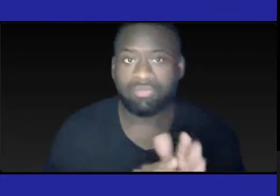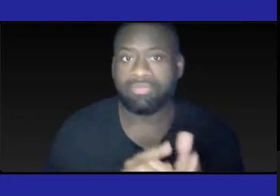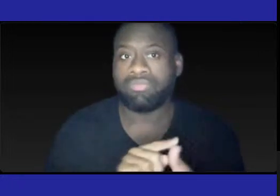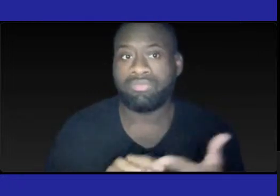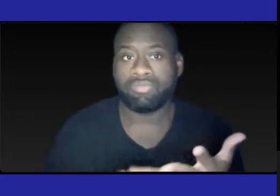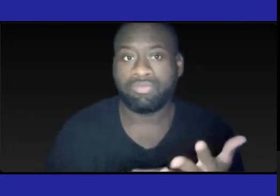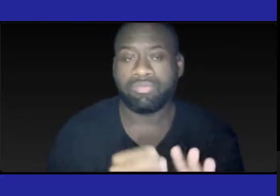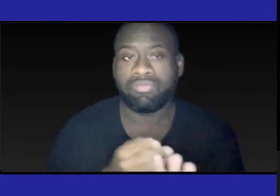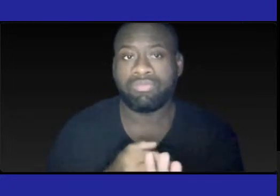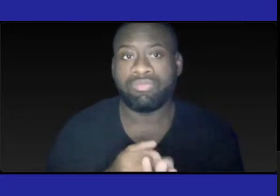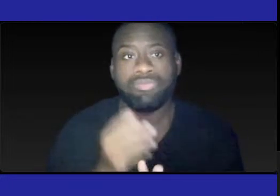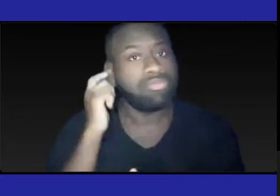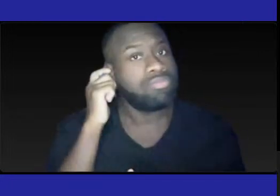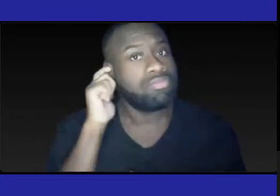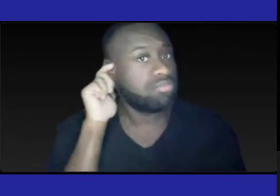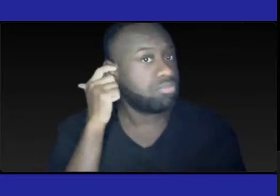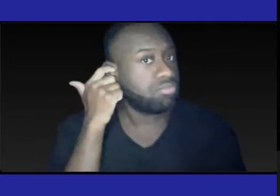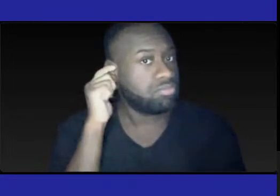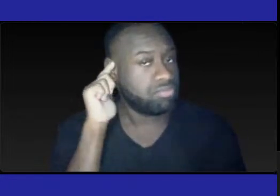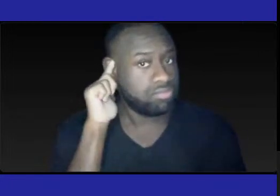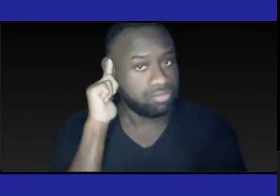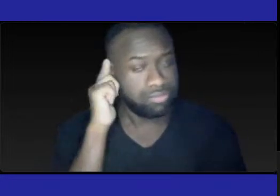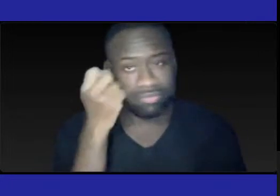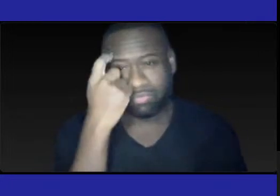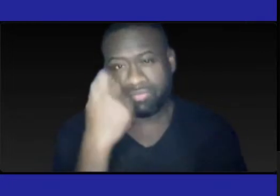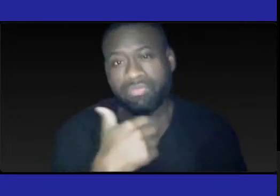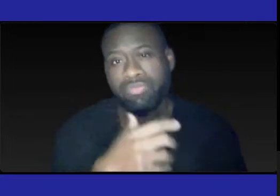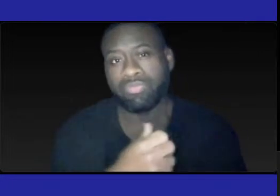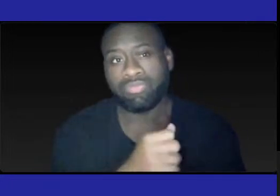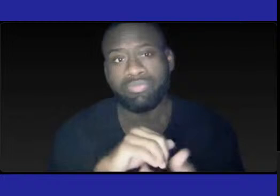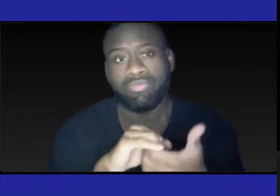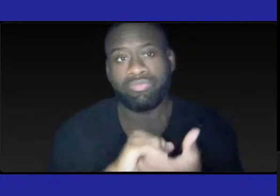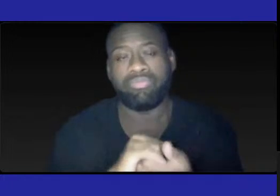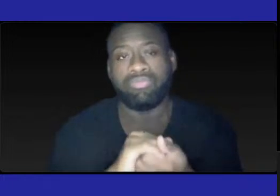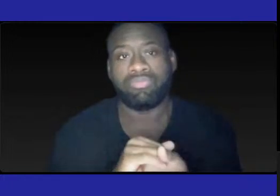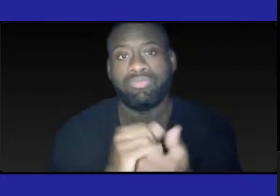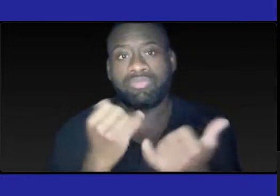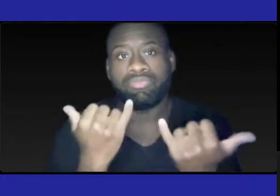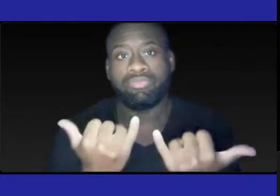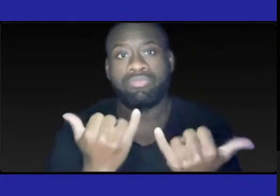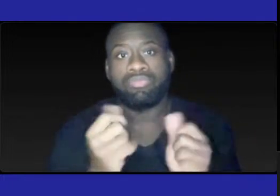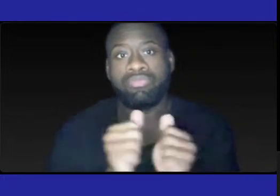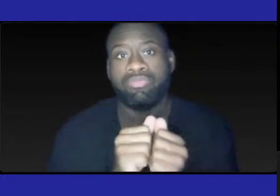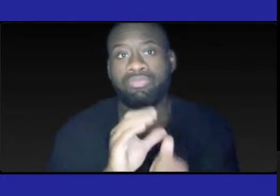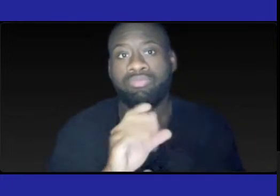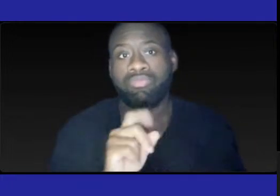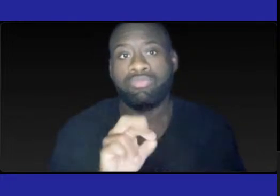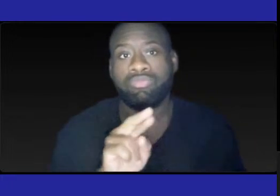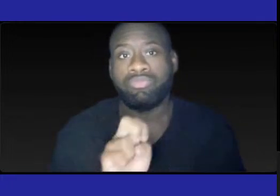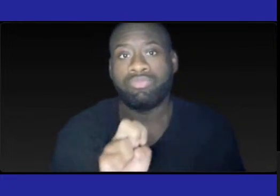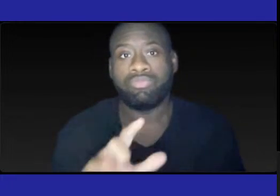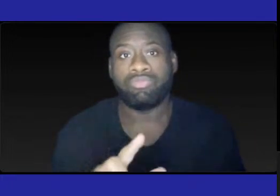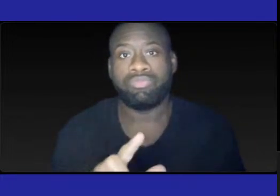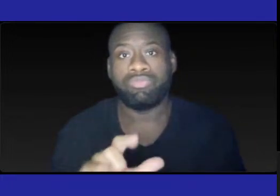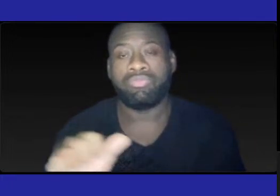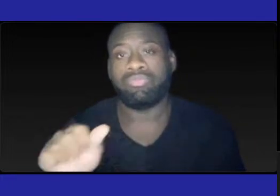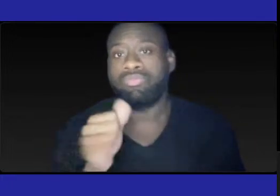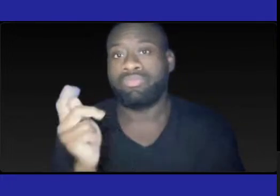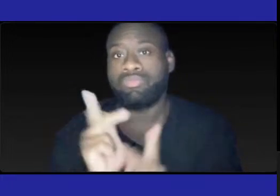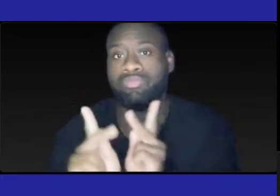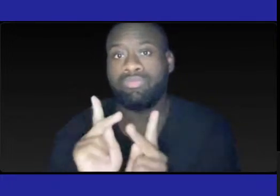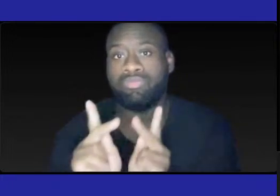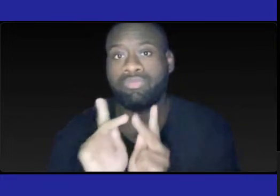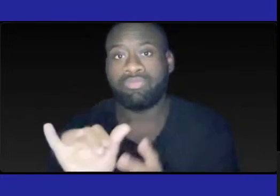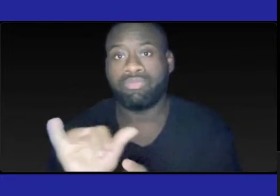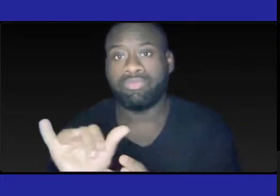would take everything, and we're currently partnering with Cornell and many others to apply for an HRQ